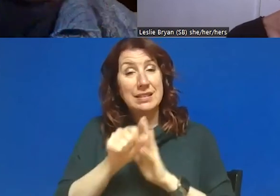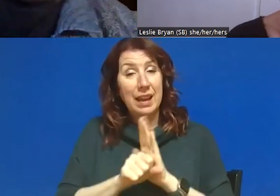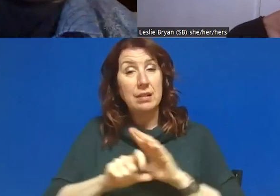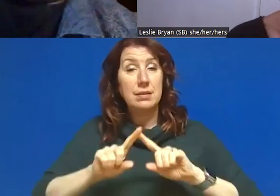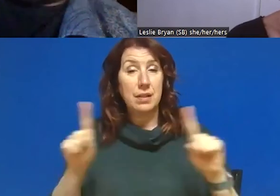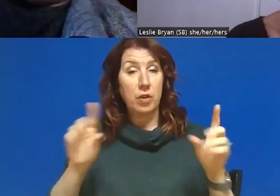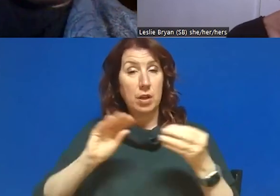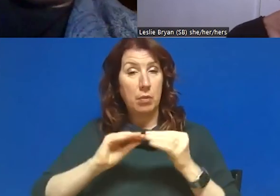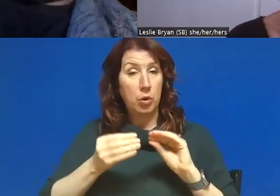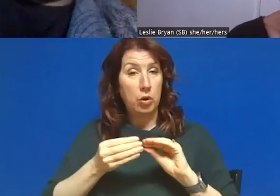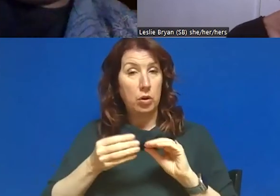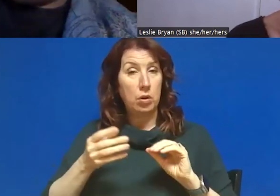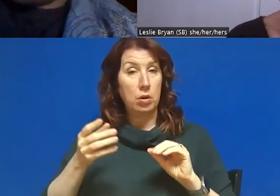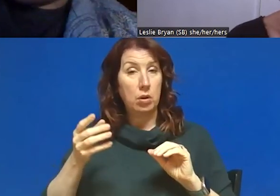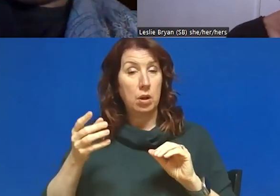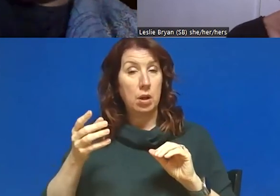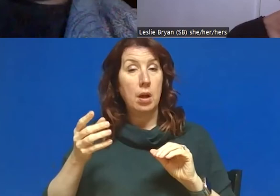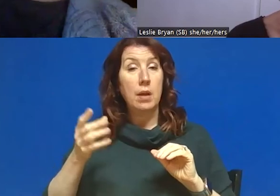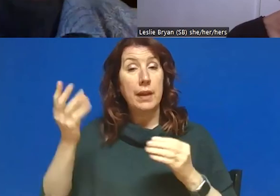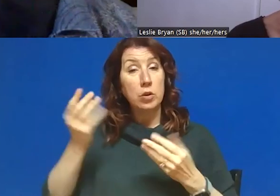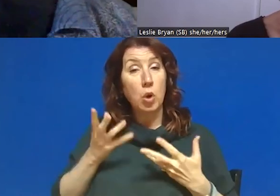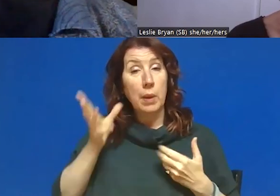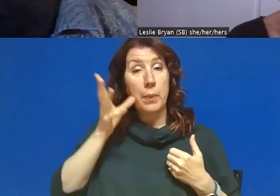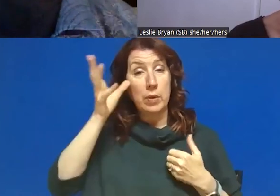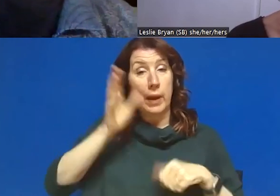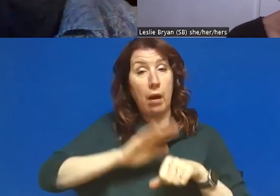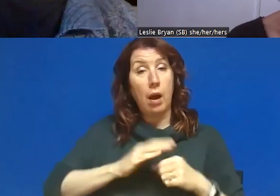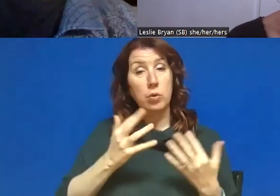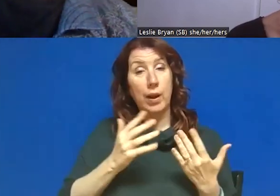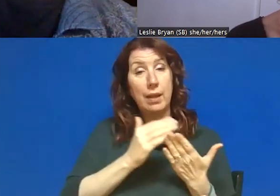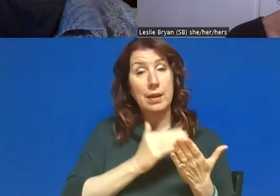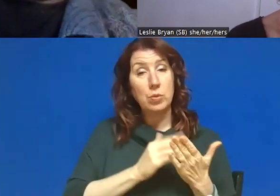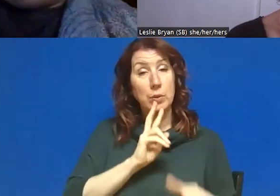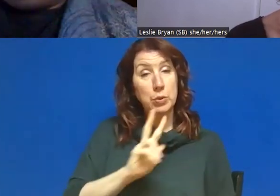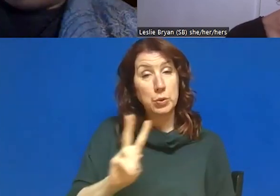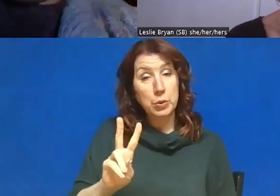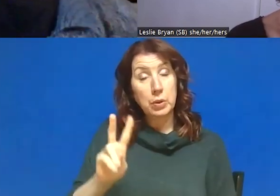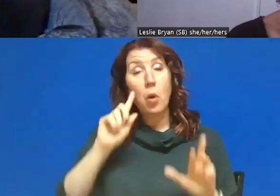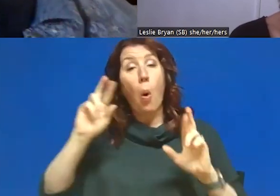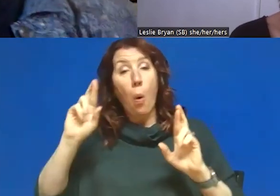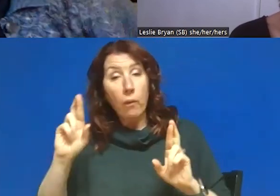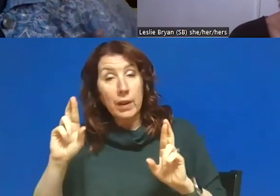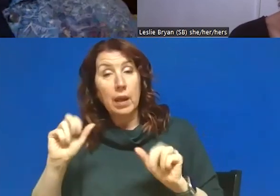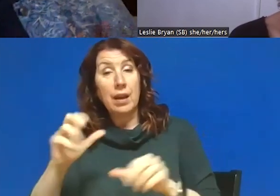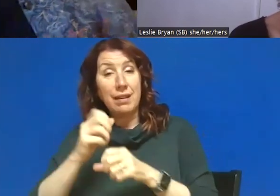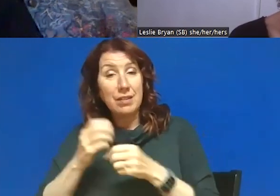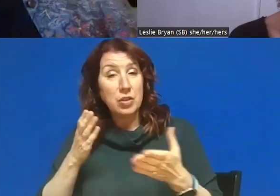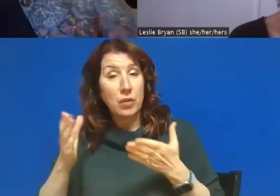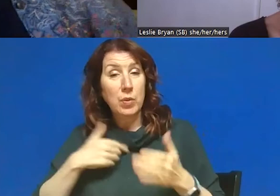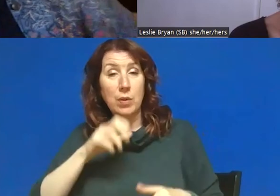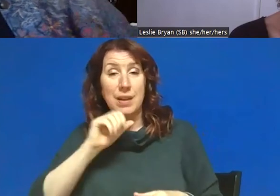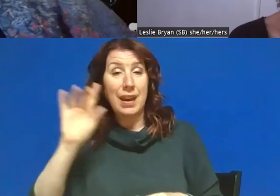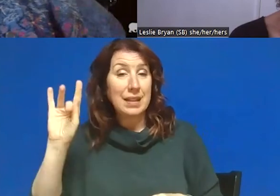list when I was 2, in the hopes that I would get services by the time I was 18. What?